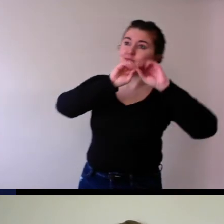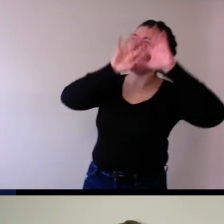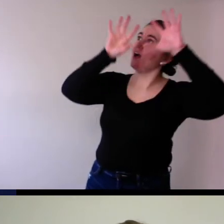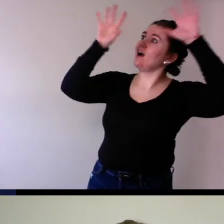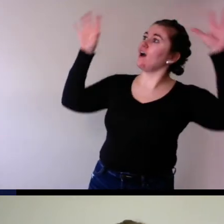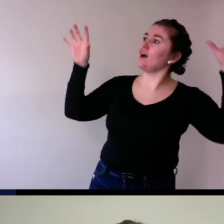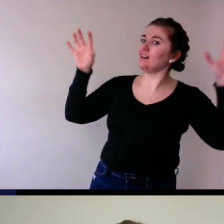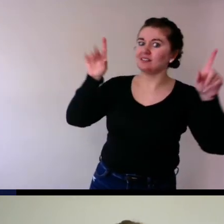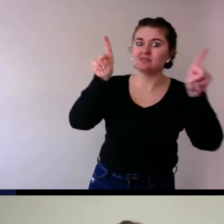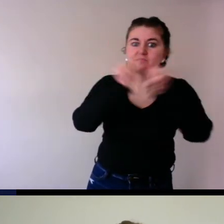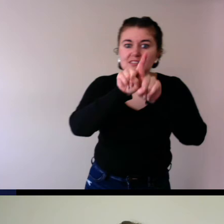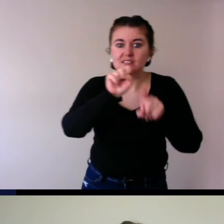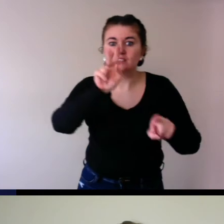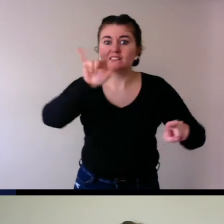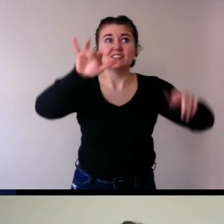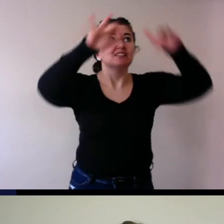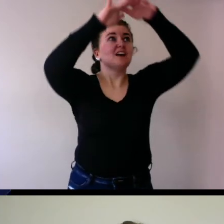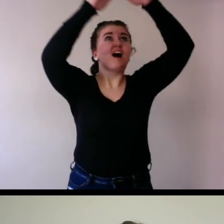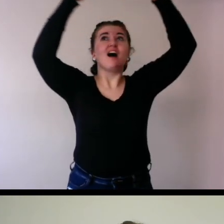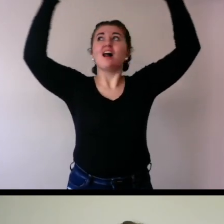our heads.